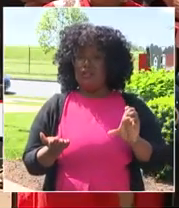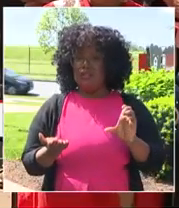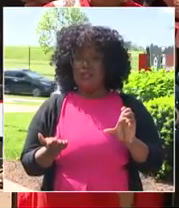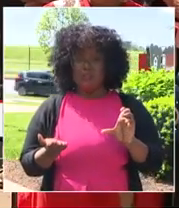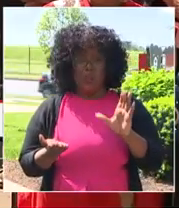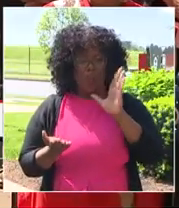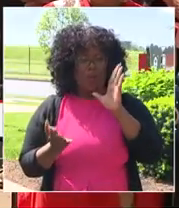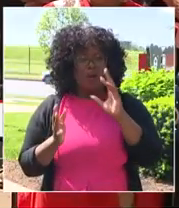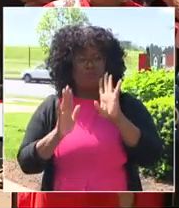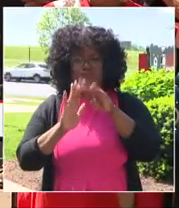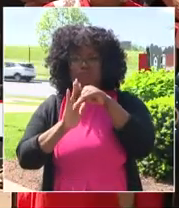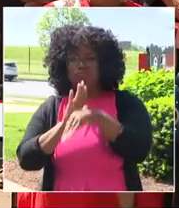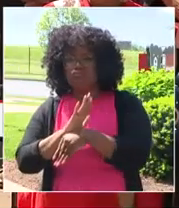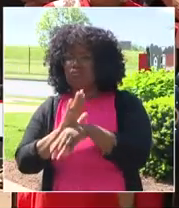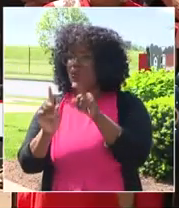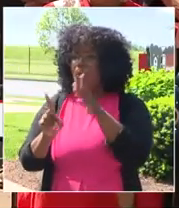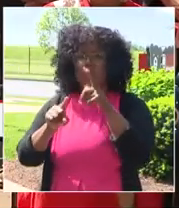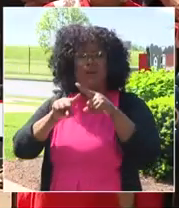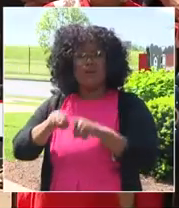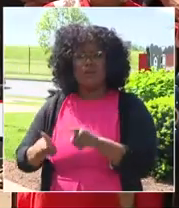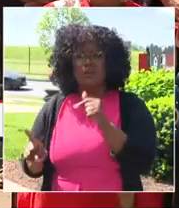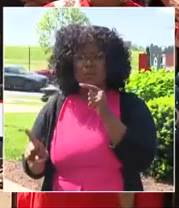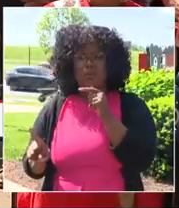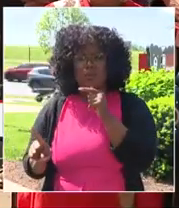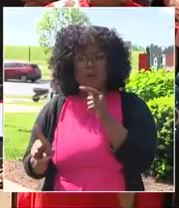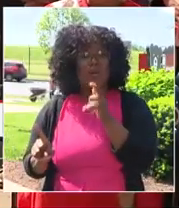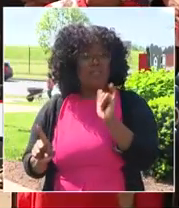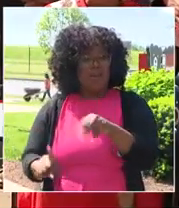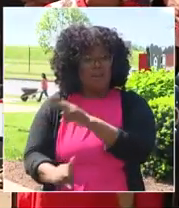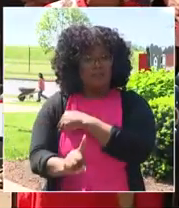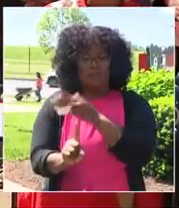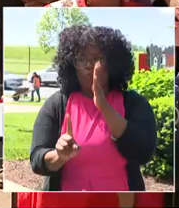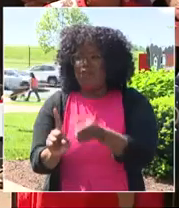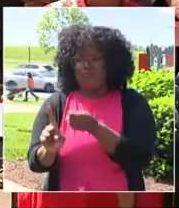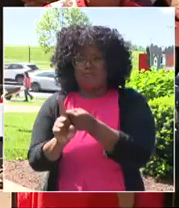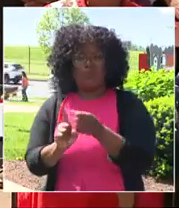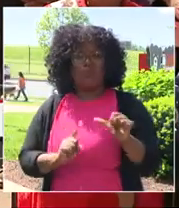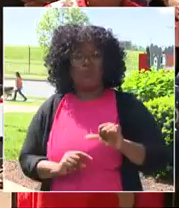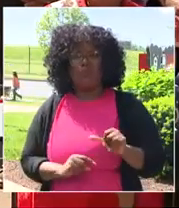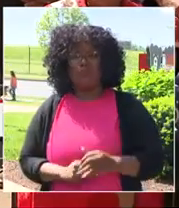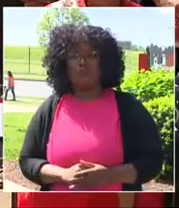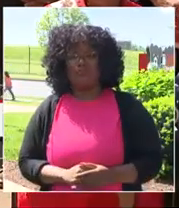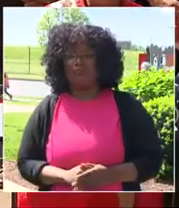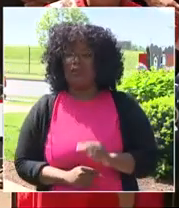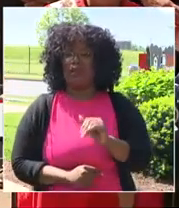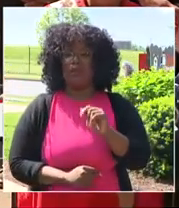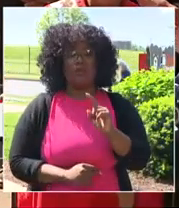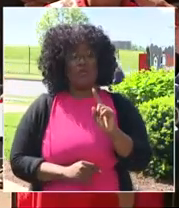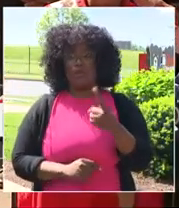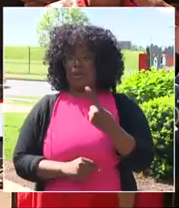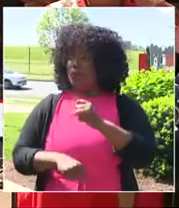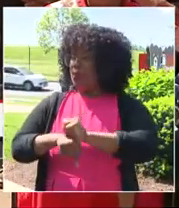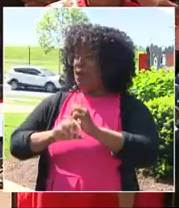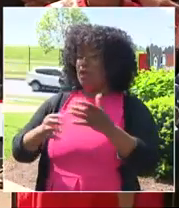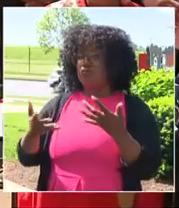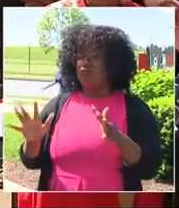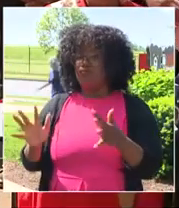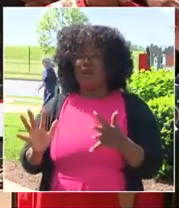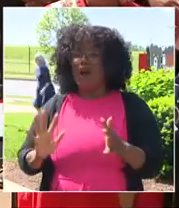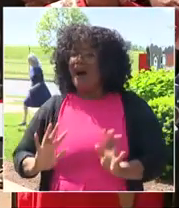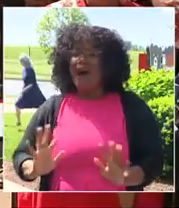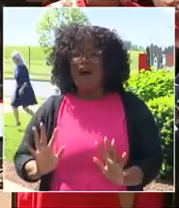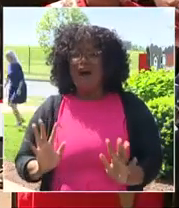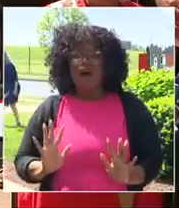hospitals, and as I said, not just Medicaid recipients, everyone. D.C. hospitals, as has been mentioned, would lose